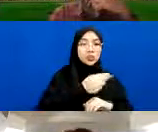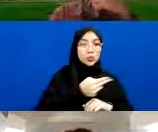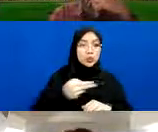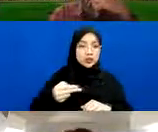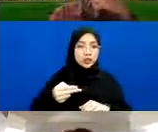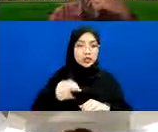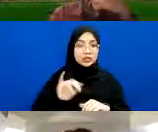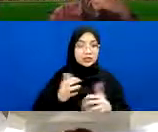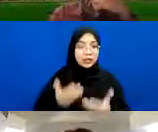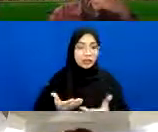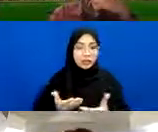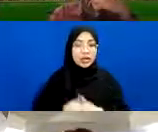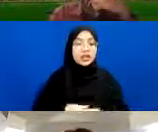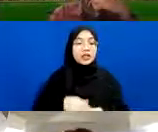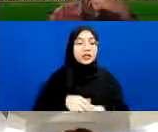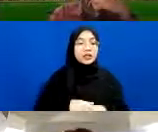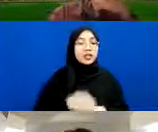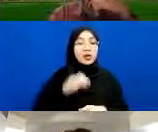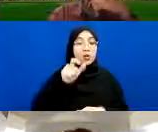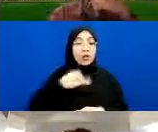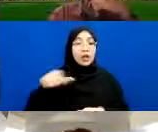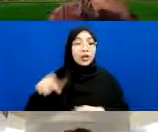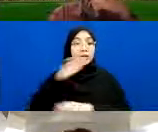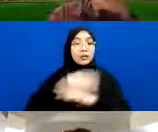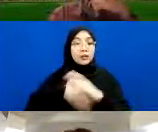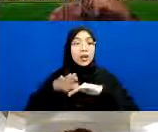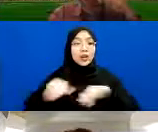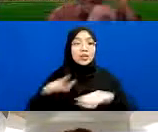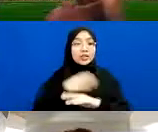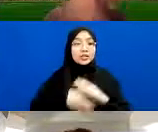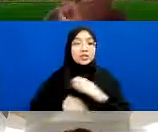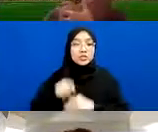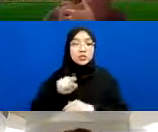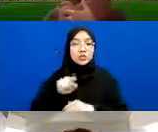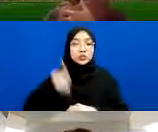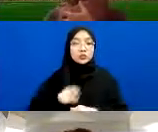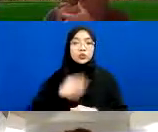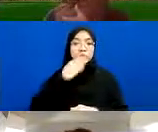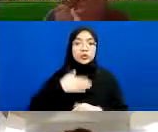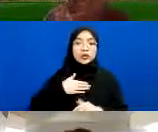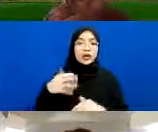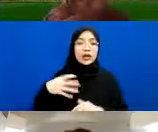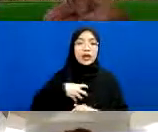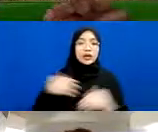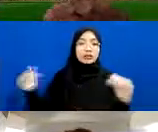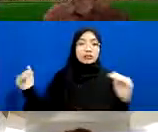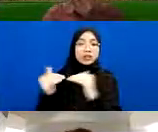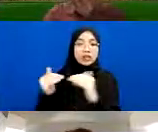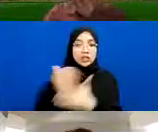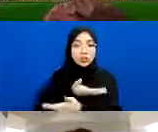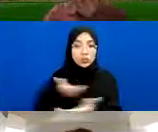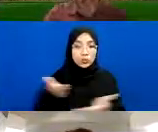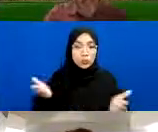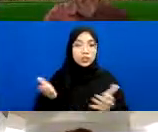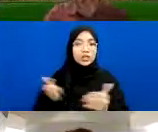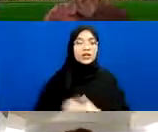special way, and also to receive a proper accommodation as a student. But the data show 40% children with disability come